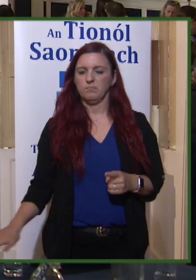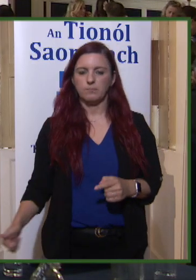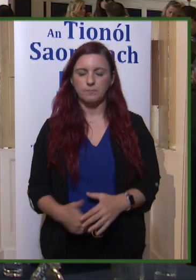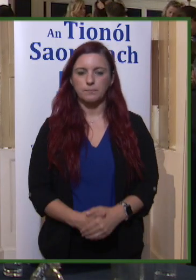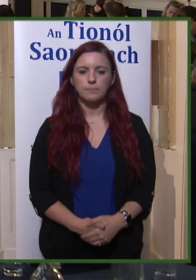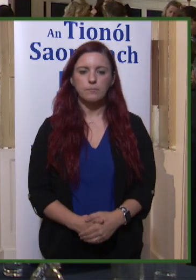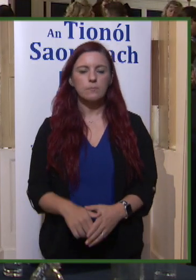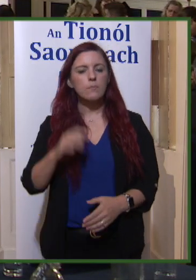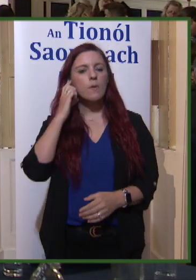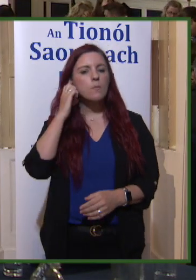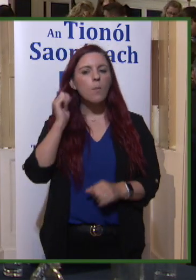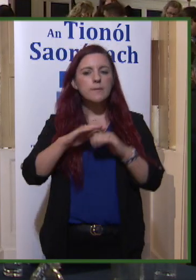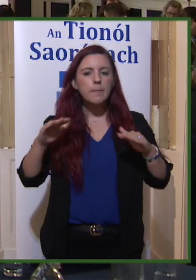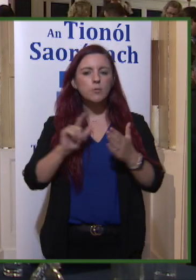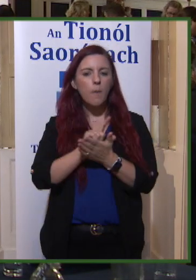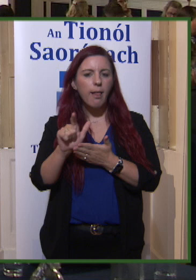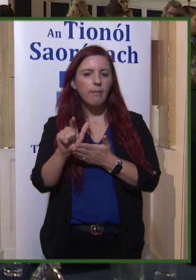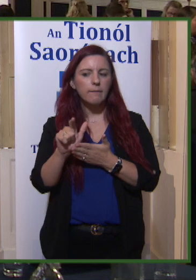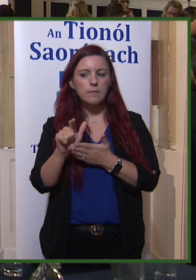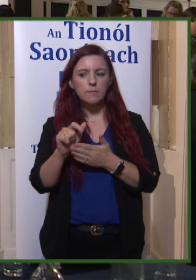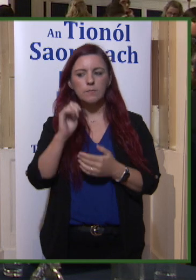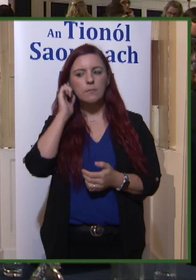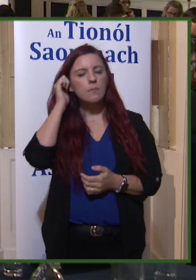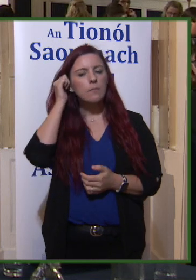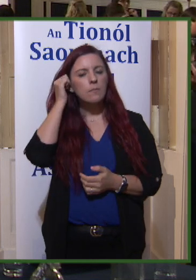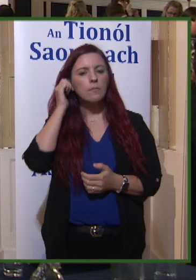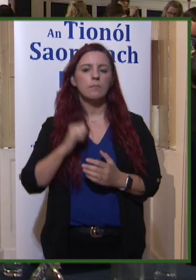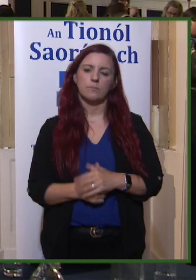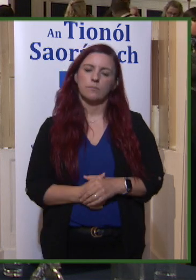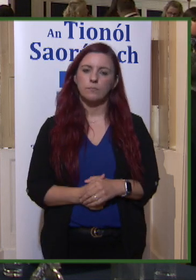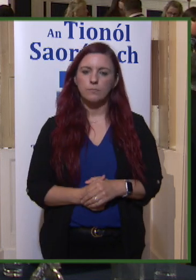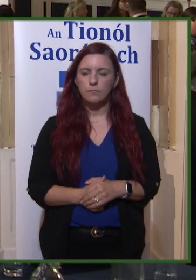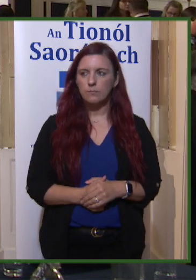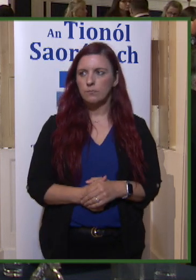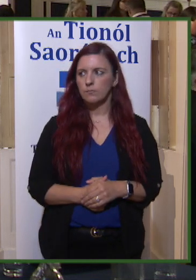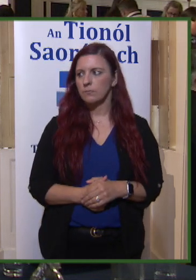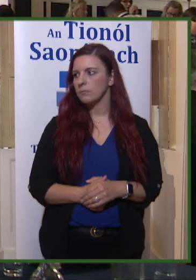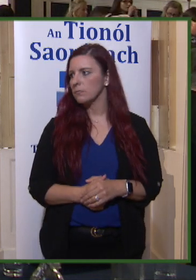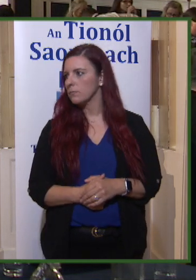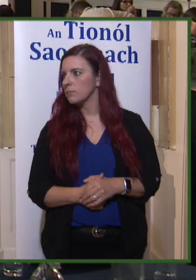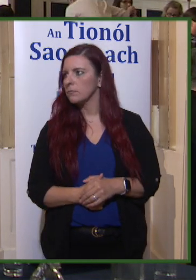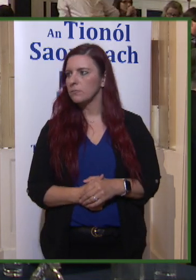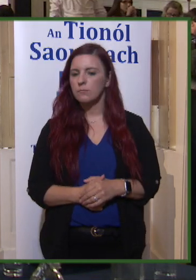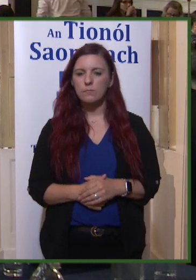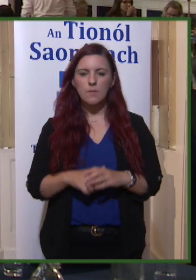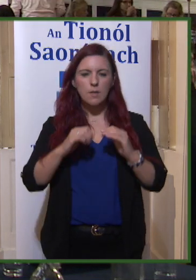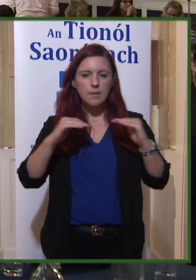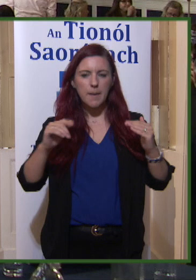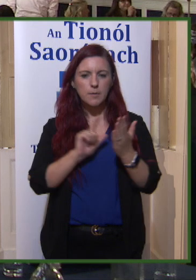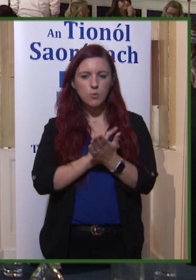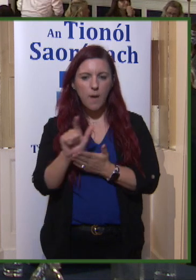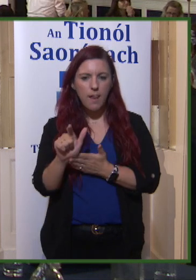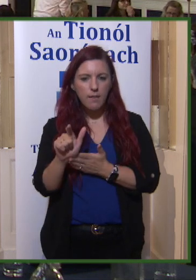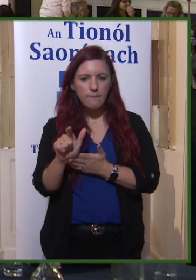8, then 9. You were going to say yeah, no, I was going to say 11. Yeah. Table 12, my name is